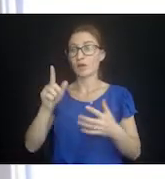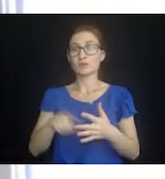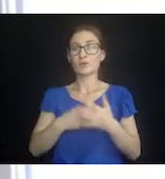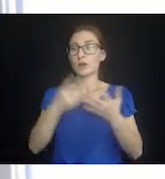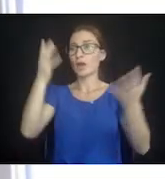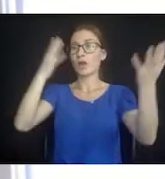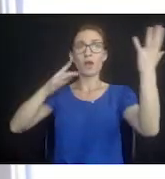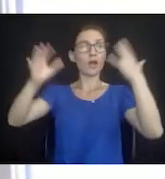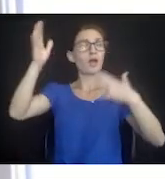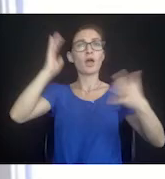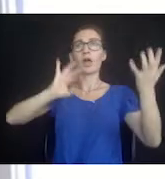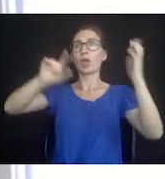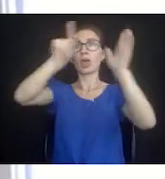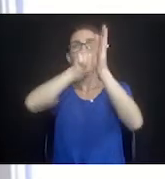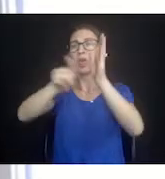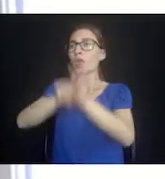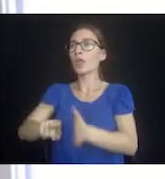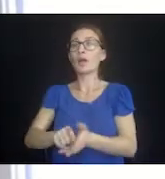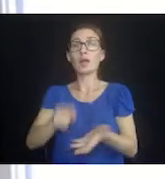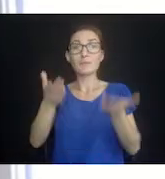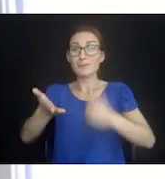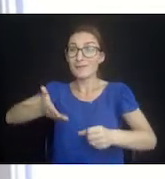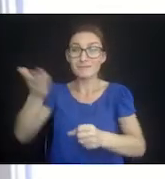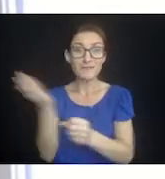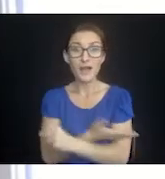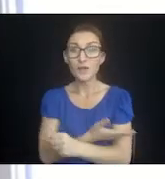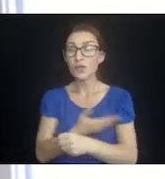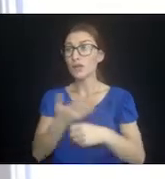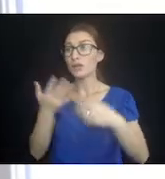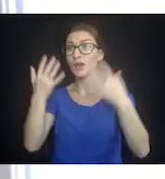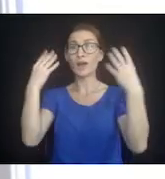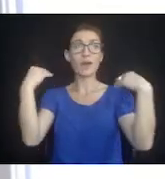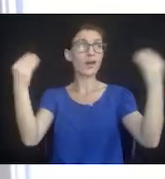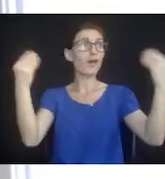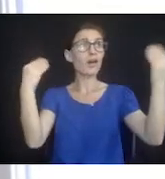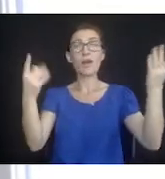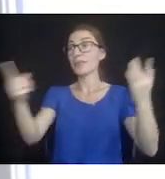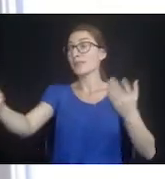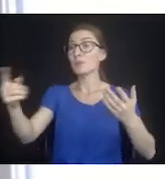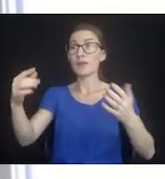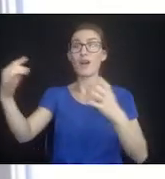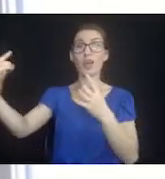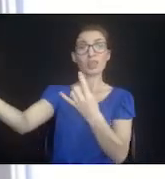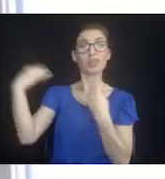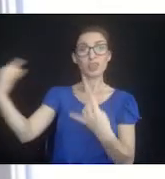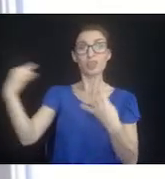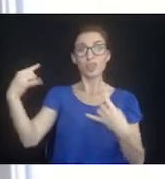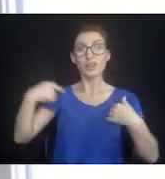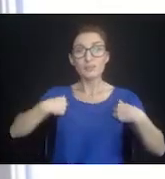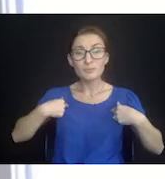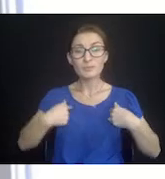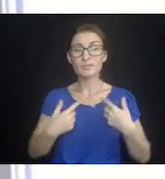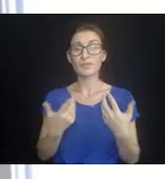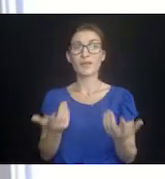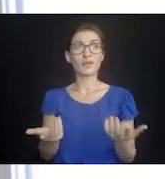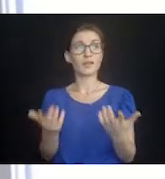my boss who's there disapprove of me? And I started to even catastrophize, like I might even get fired for this, or